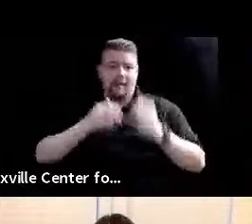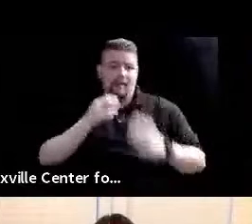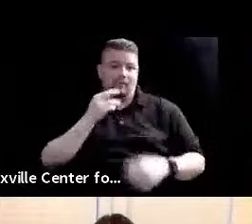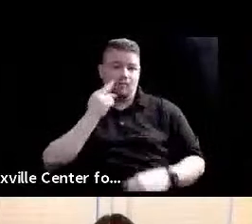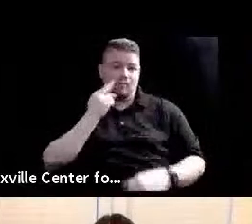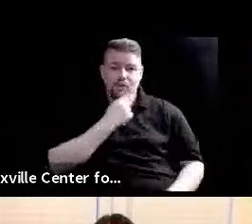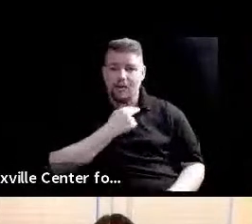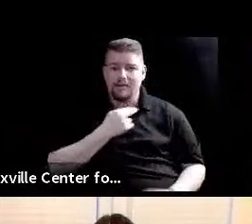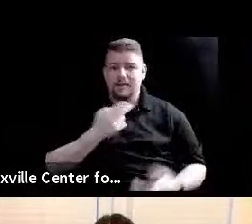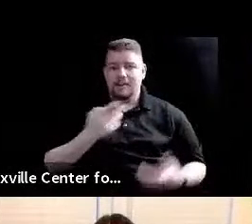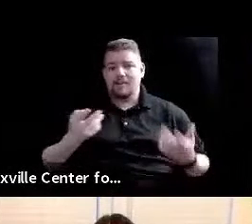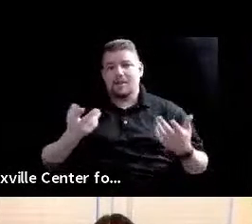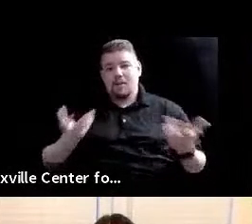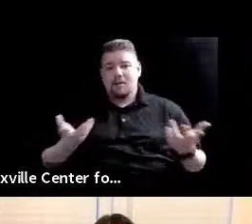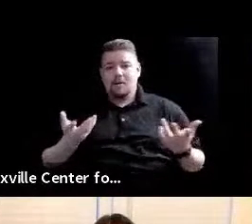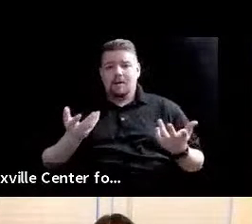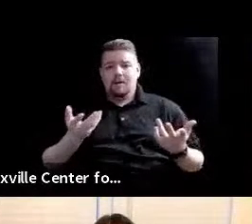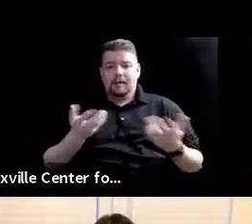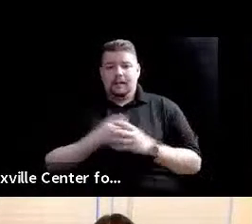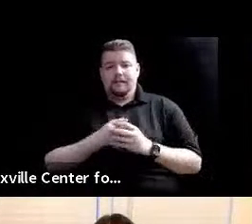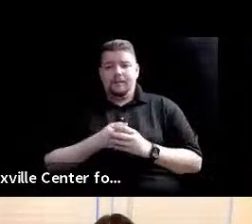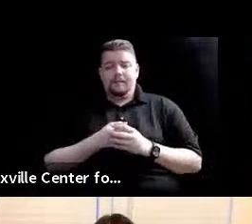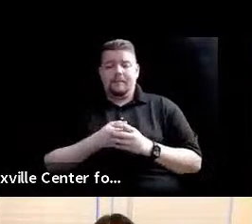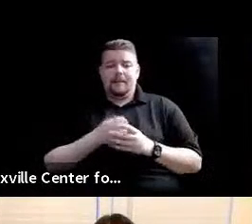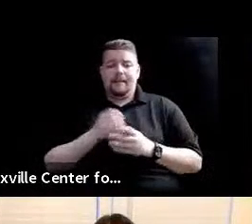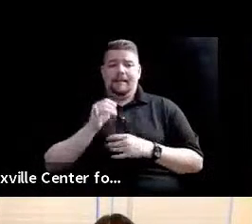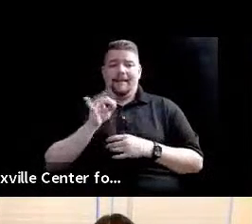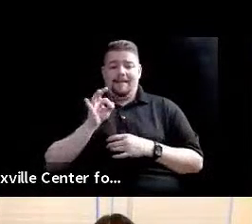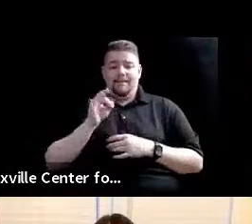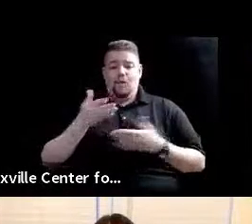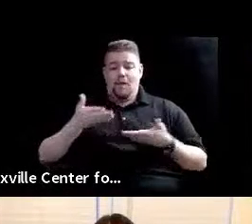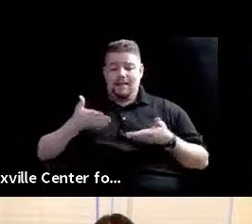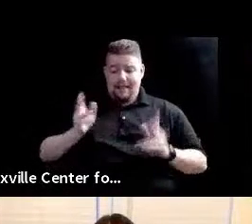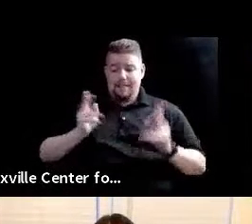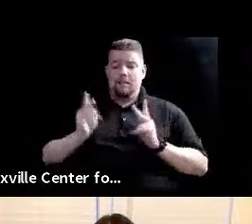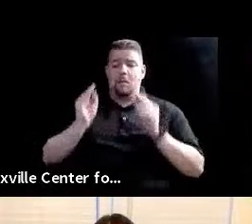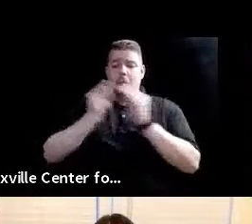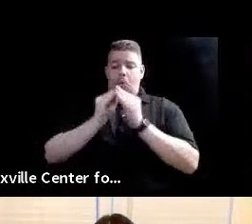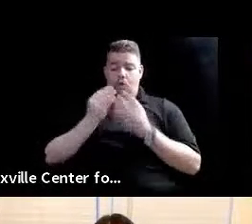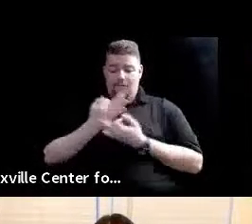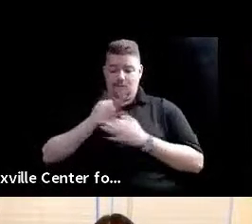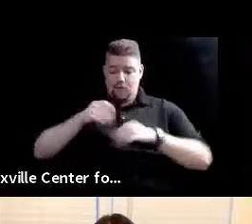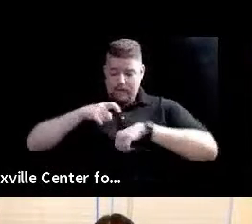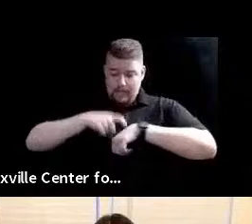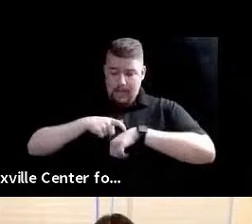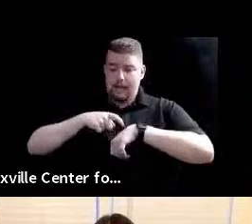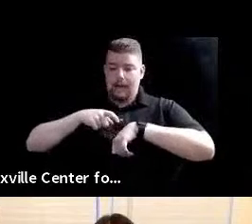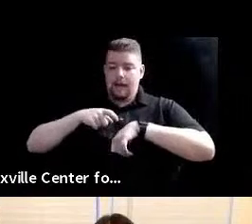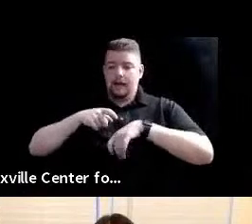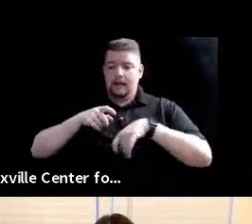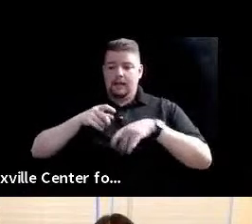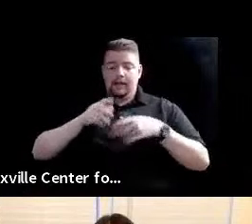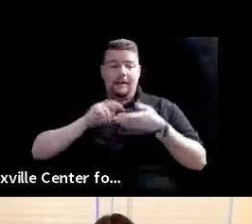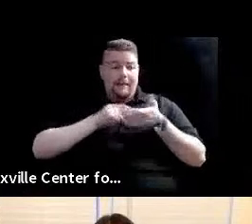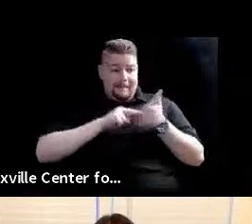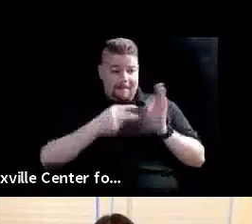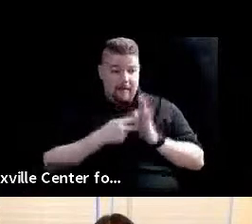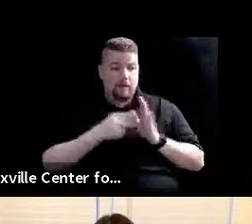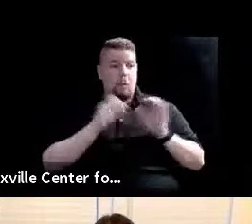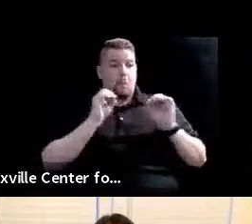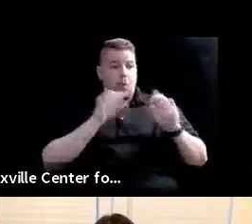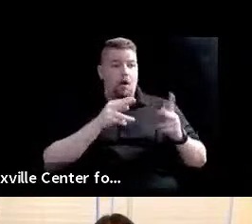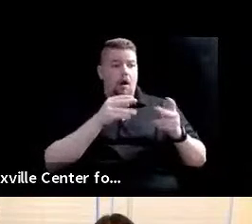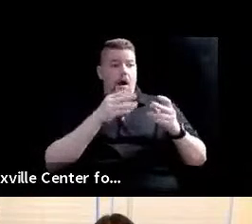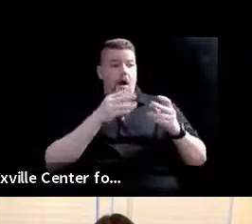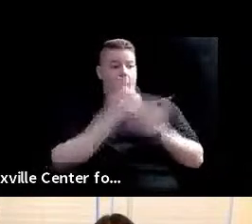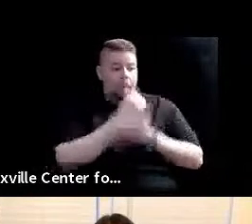it's one of those that if you let people have more free time, they're going to have more opportunities to have bad